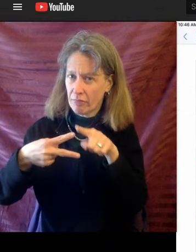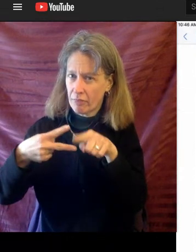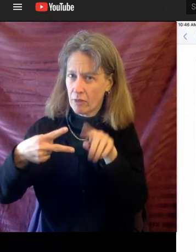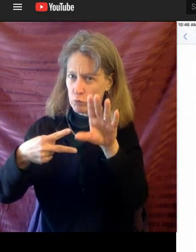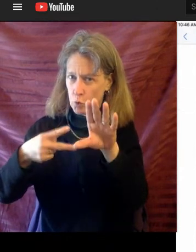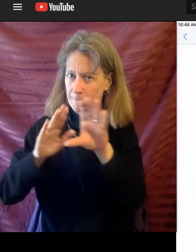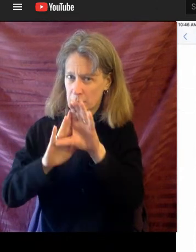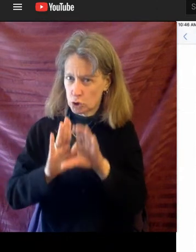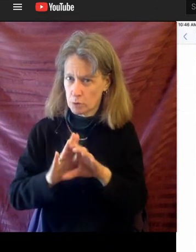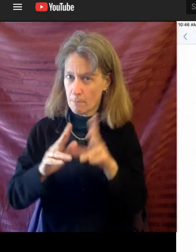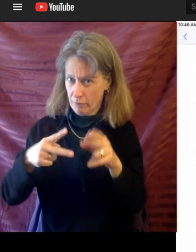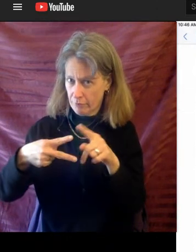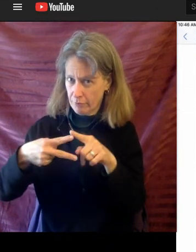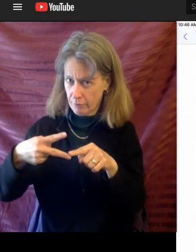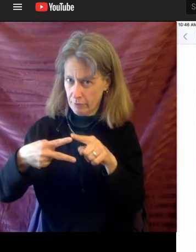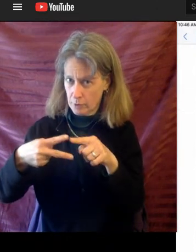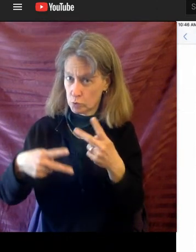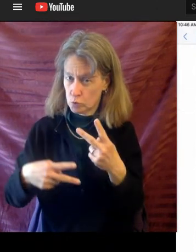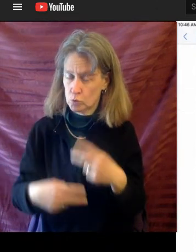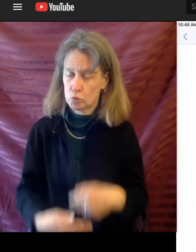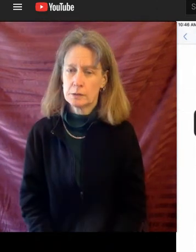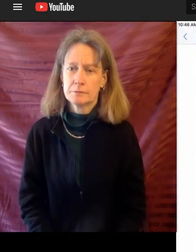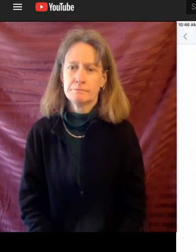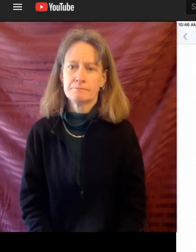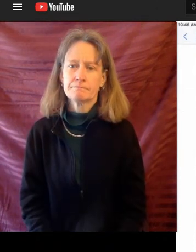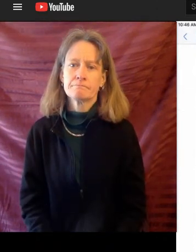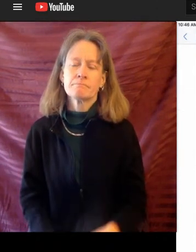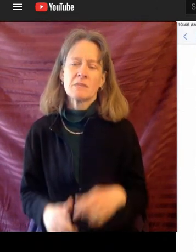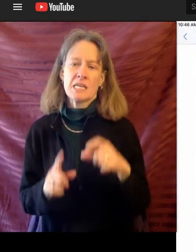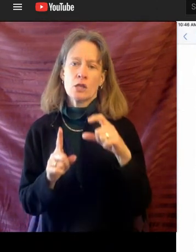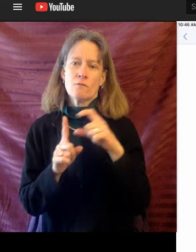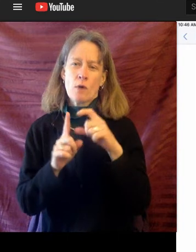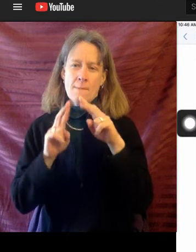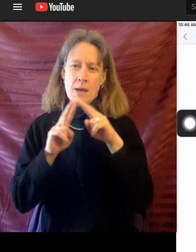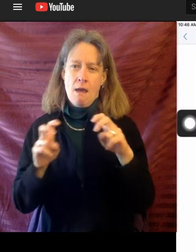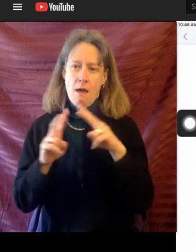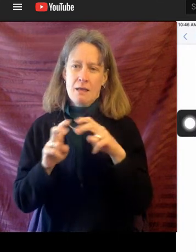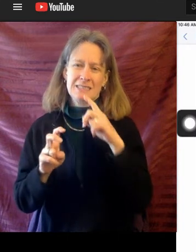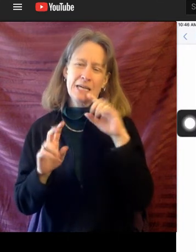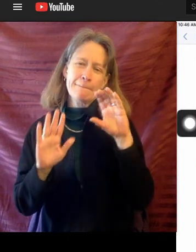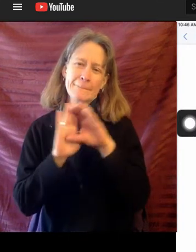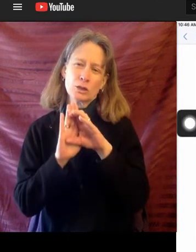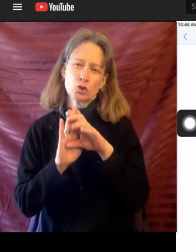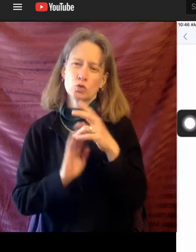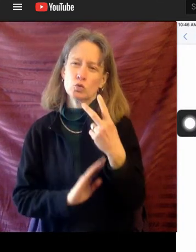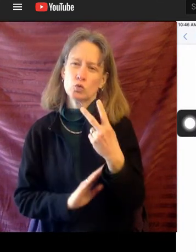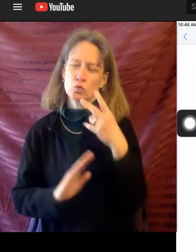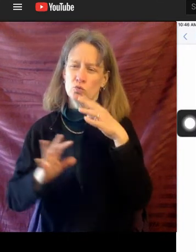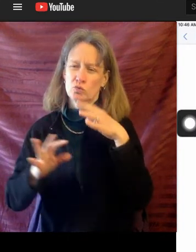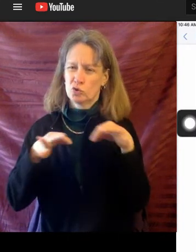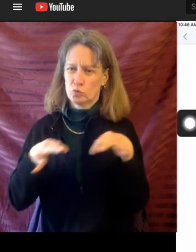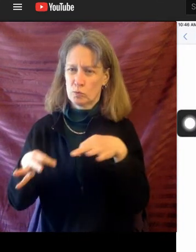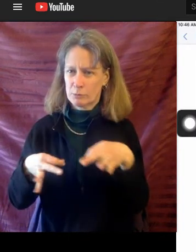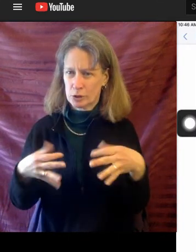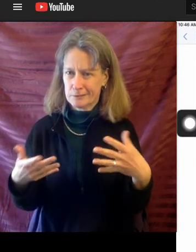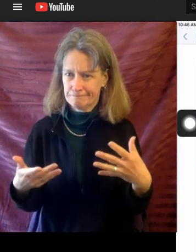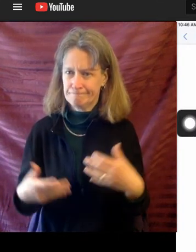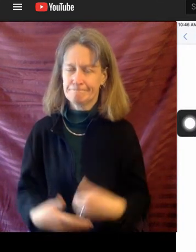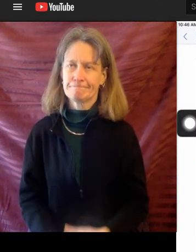So, vocab analysis, picture 2 description. I'm going to